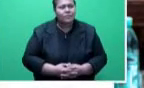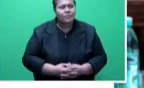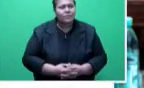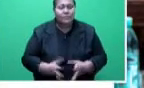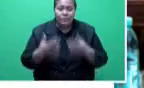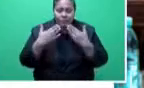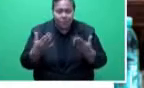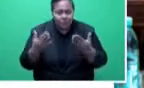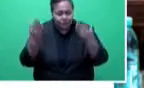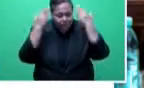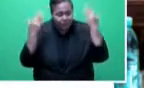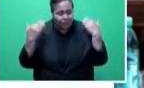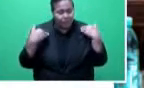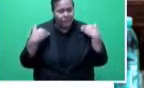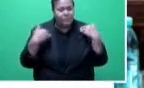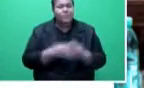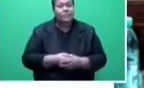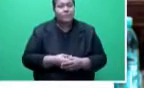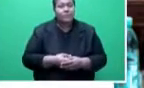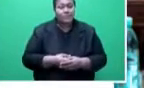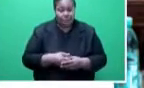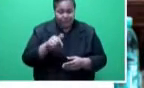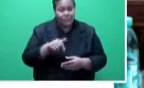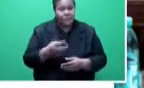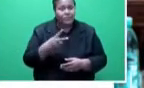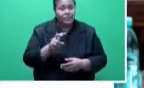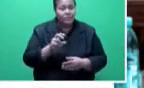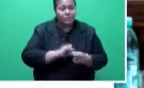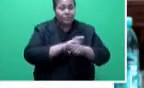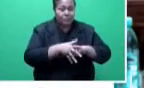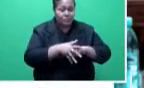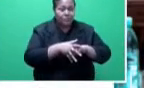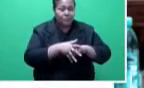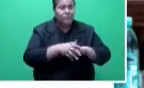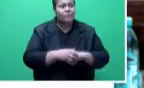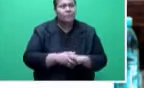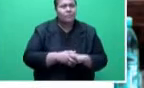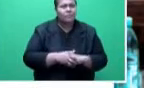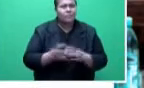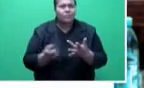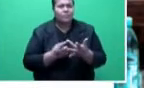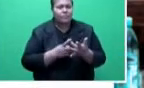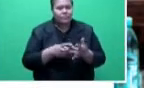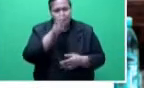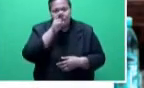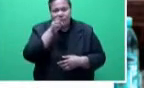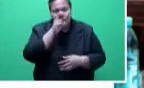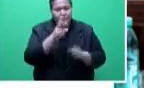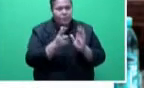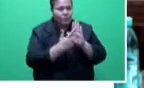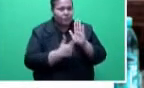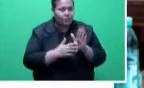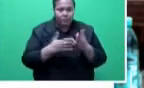Mr. Speaker, sir. In the midst of COVID-19 and the stringent lockdown measures that were in place, it was business